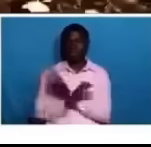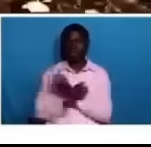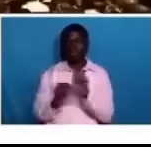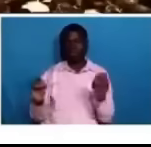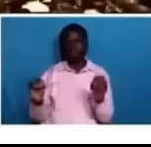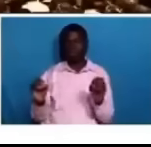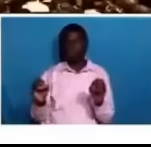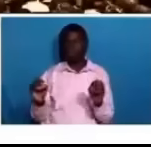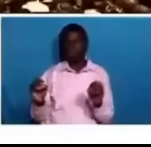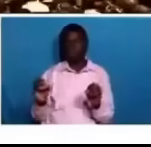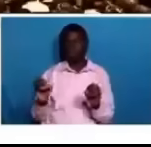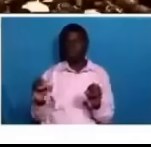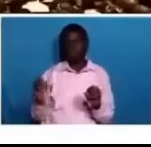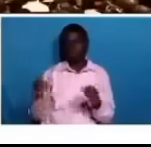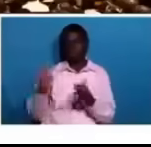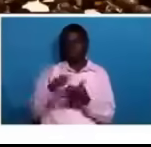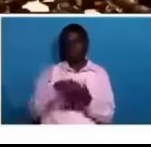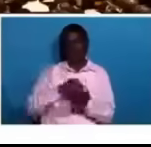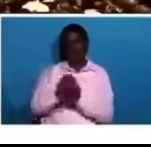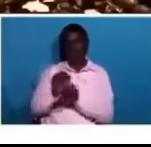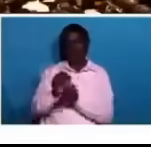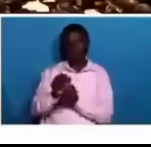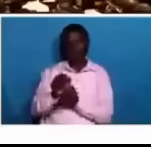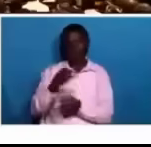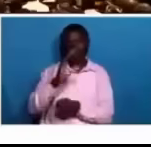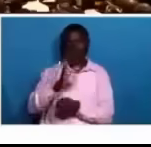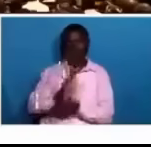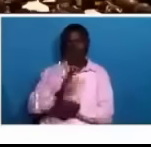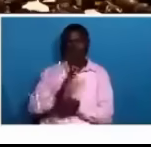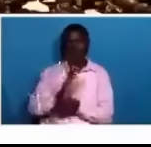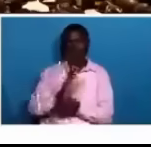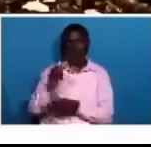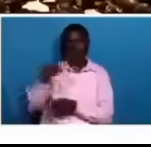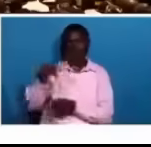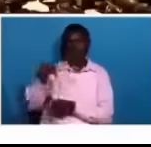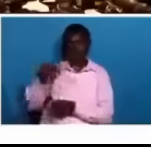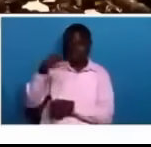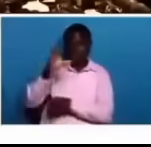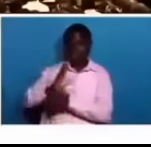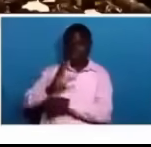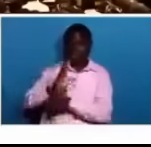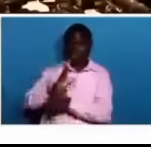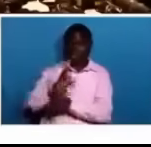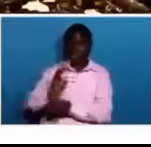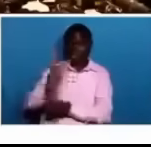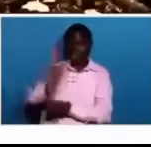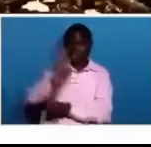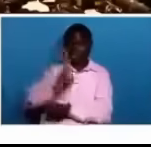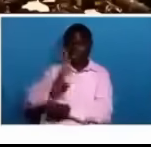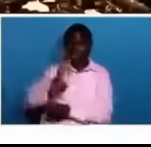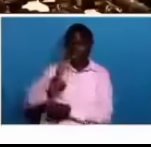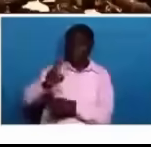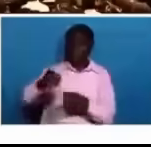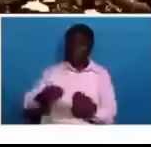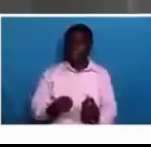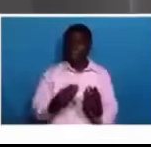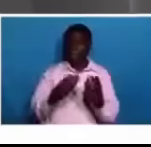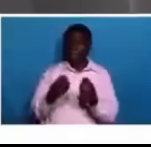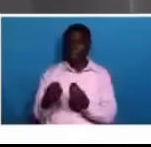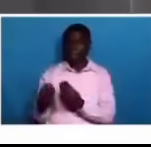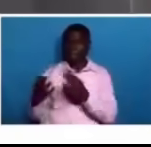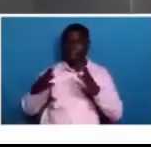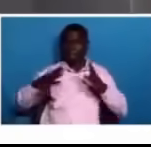This cathedral has been known as a place of agitation. This pulpit has been used by many people in the